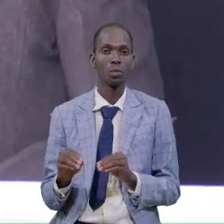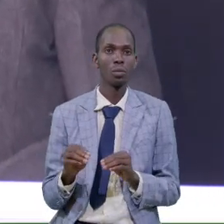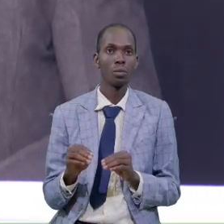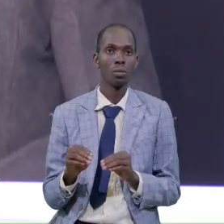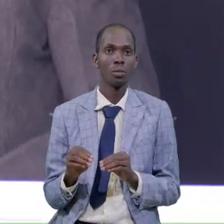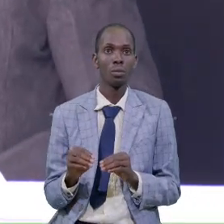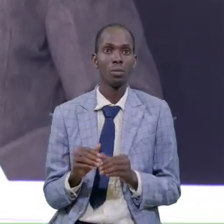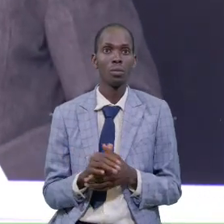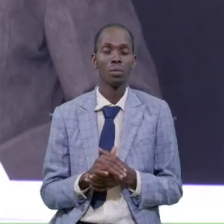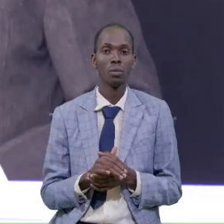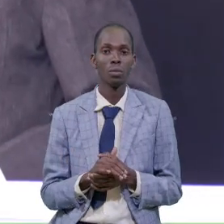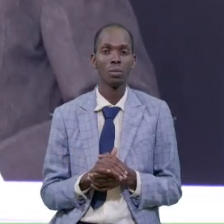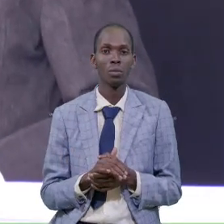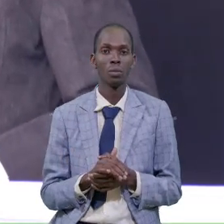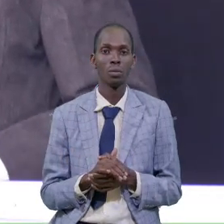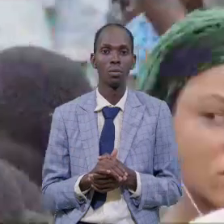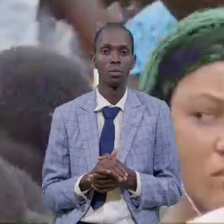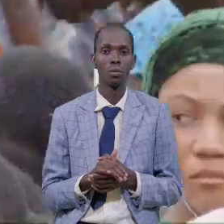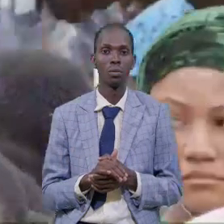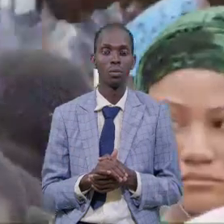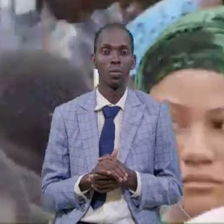the stadium.